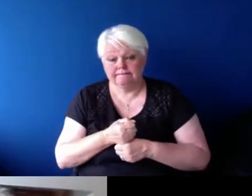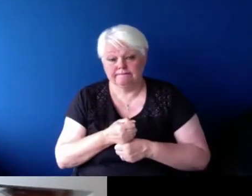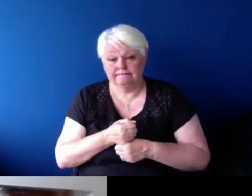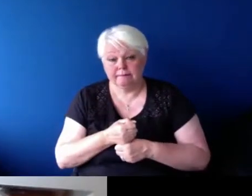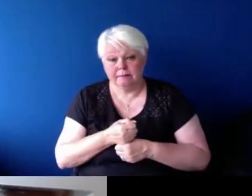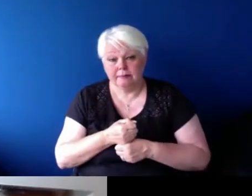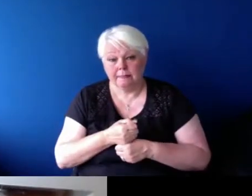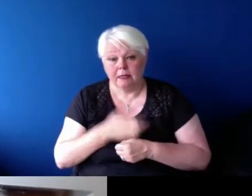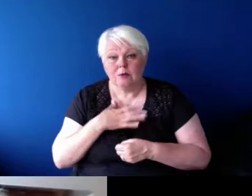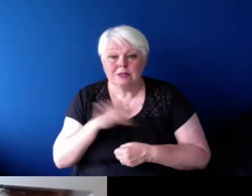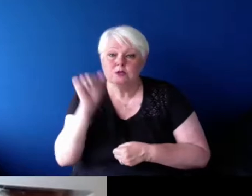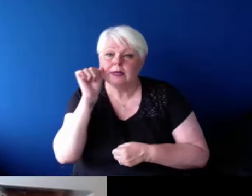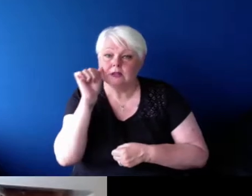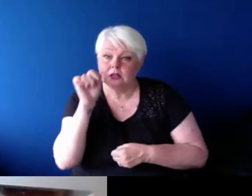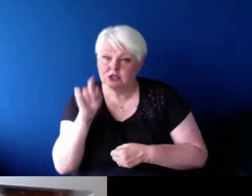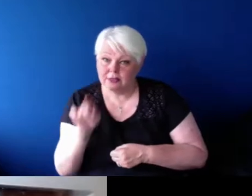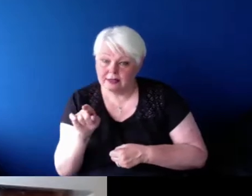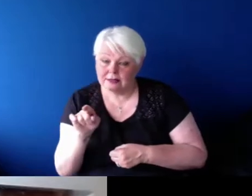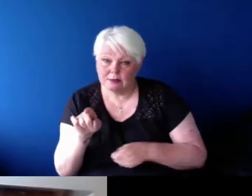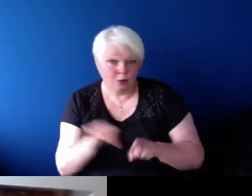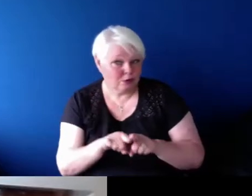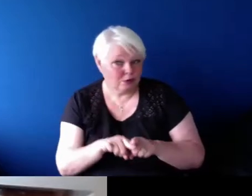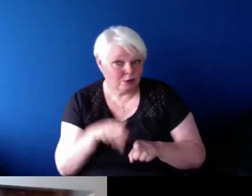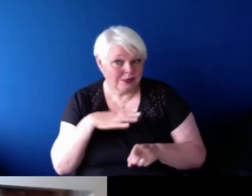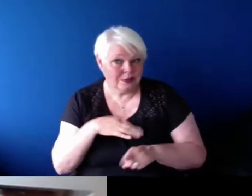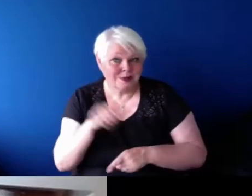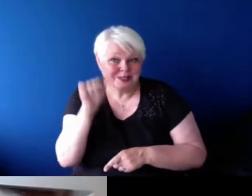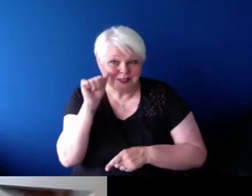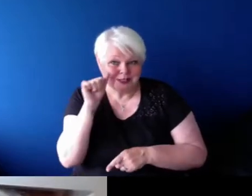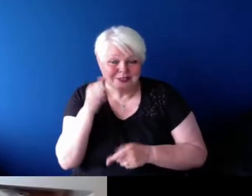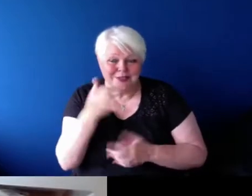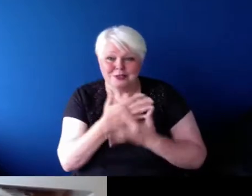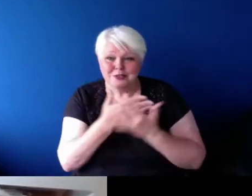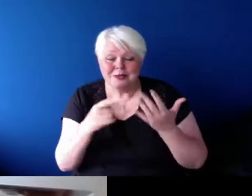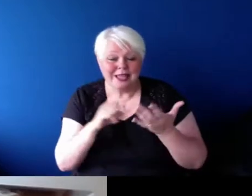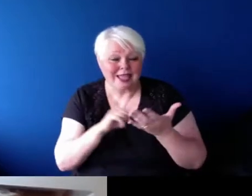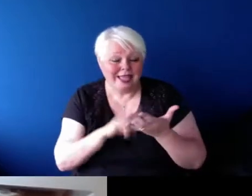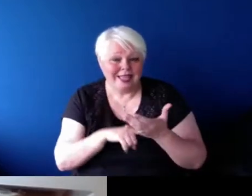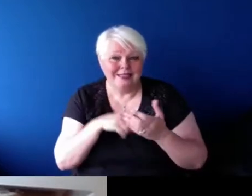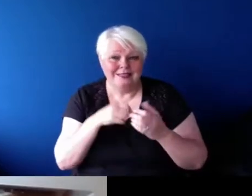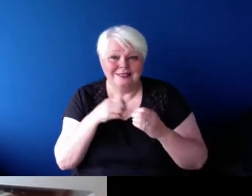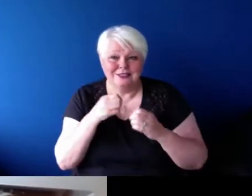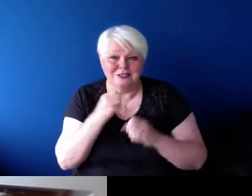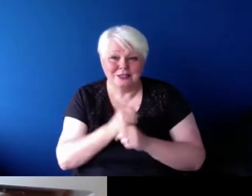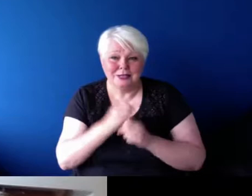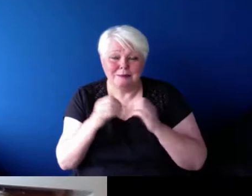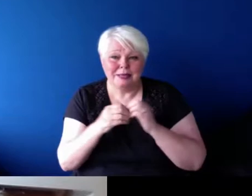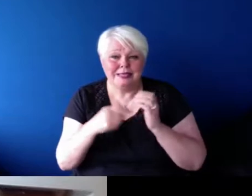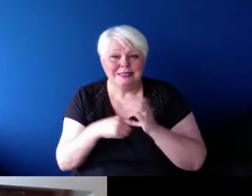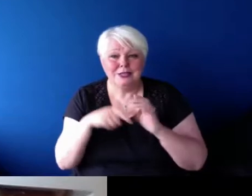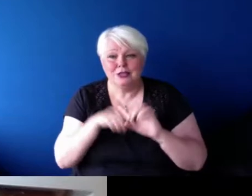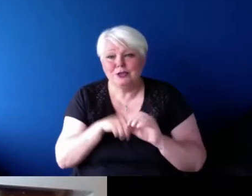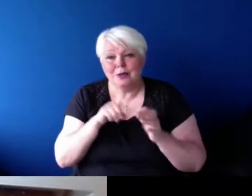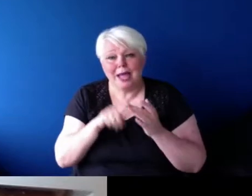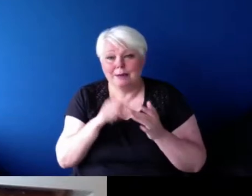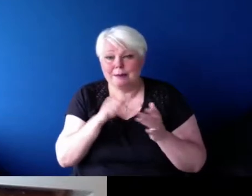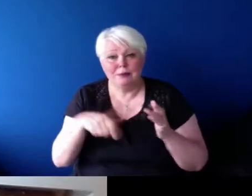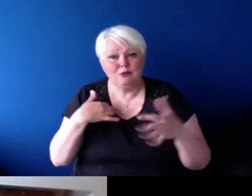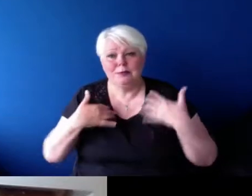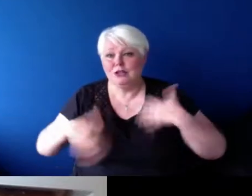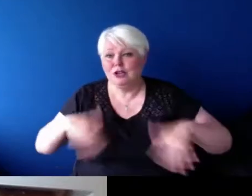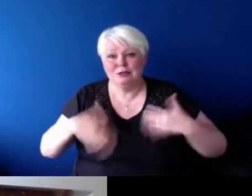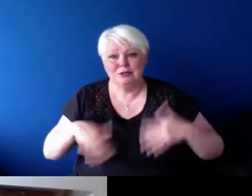We need to acknowledge that, but we also need to acknowledge that there's so many LGBTQI people that have been hurt and left the